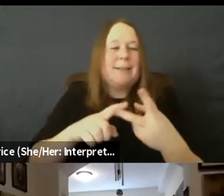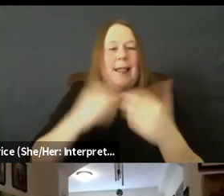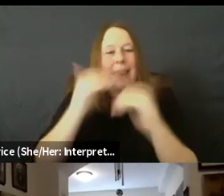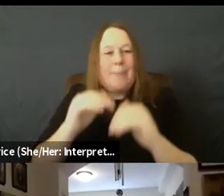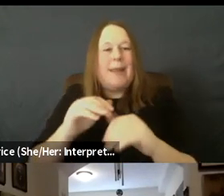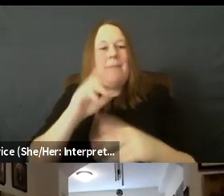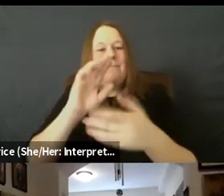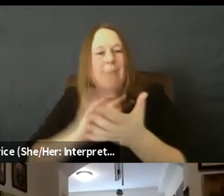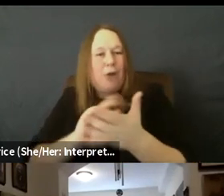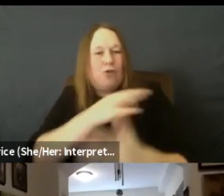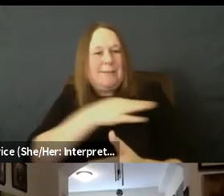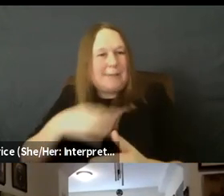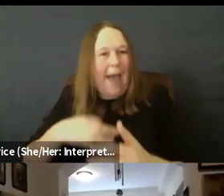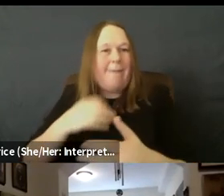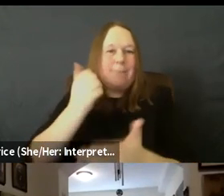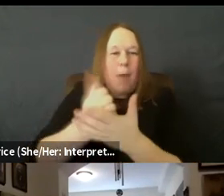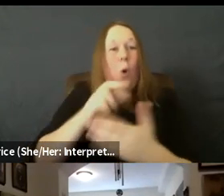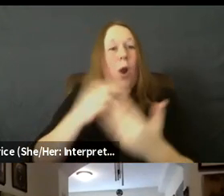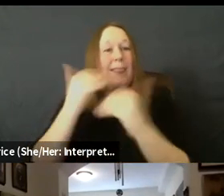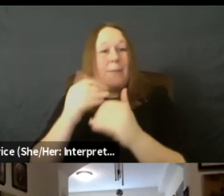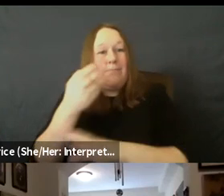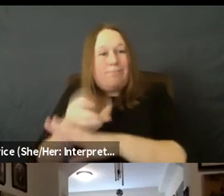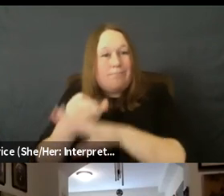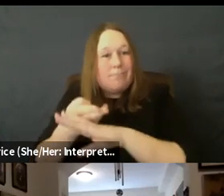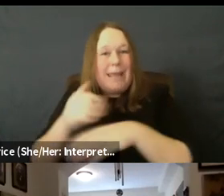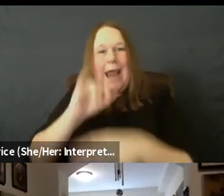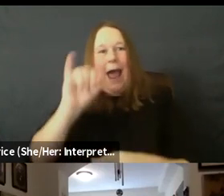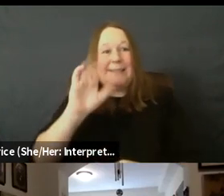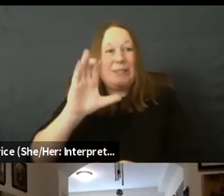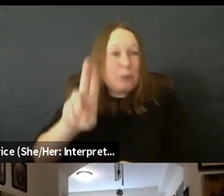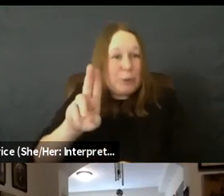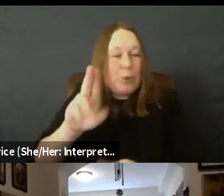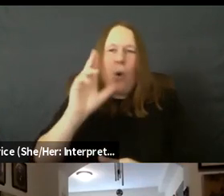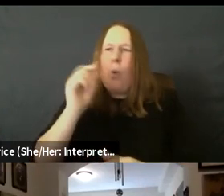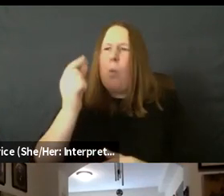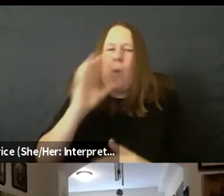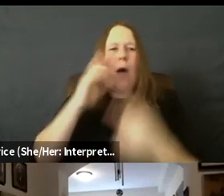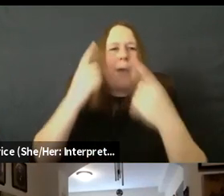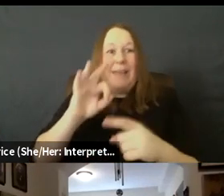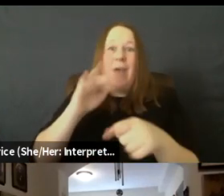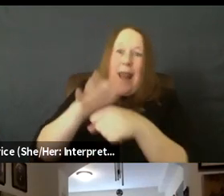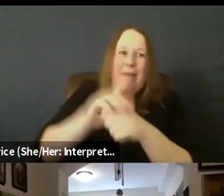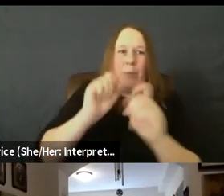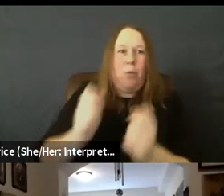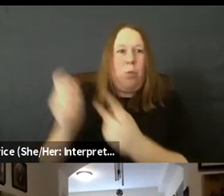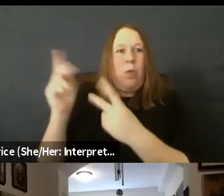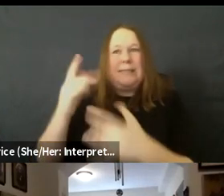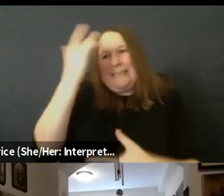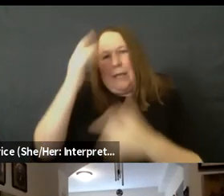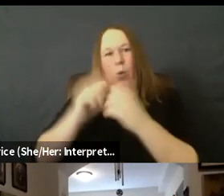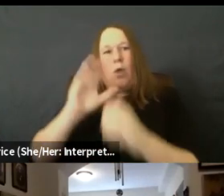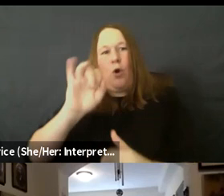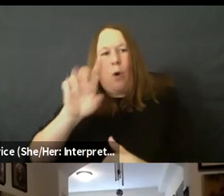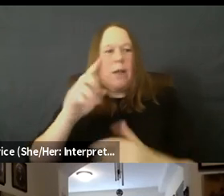personnel available or limited beds in an ICU. And what would happen if enough people were sick with COVID that